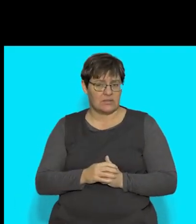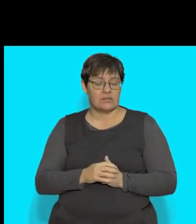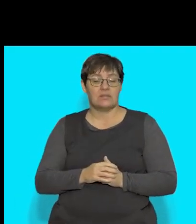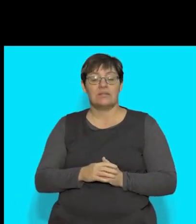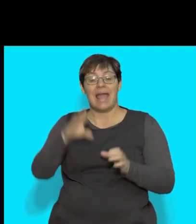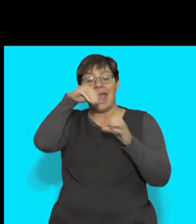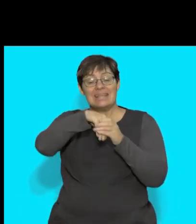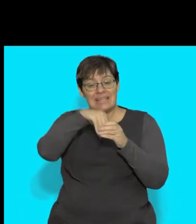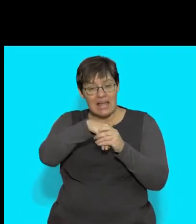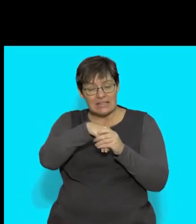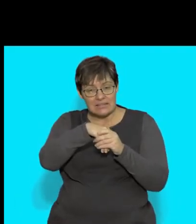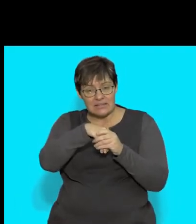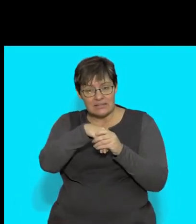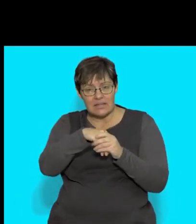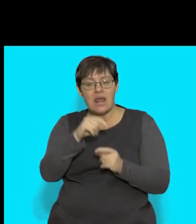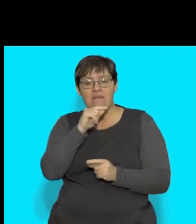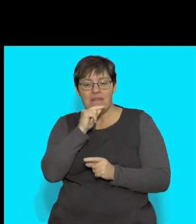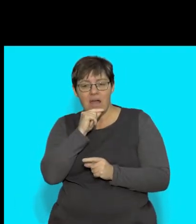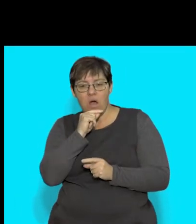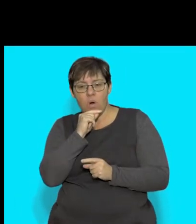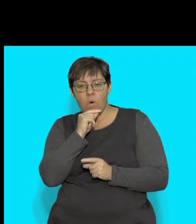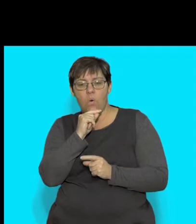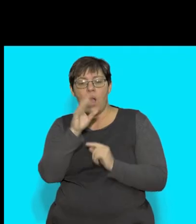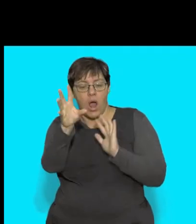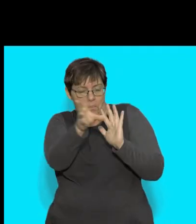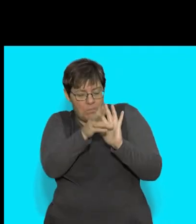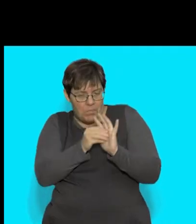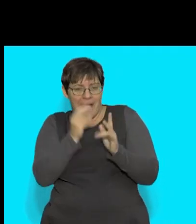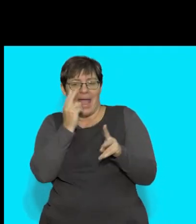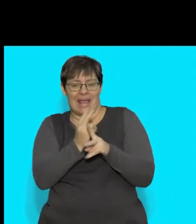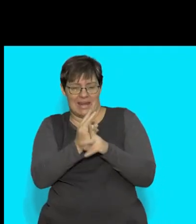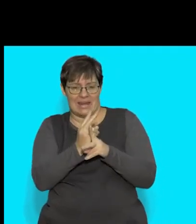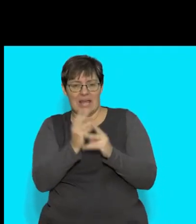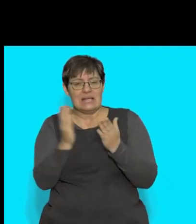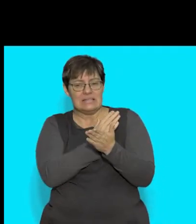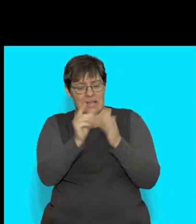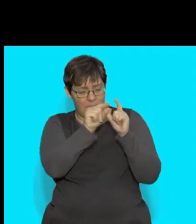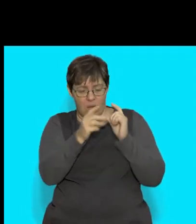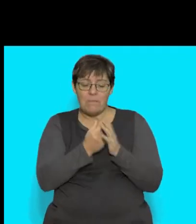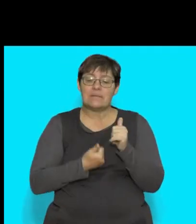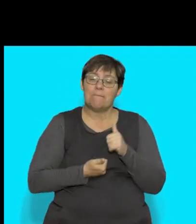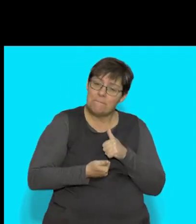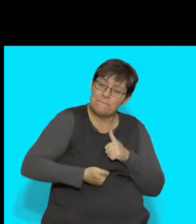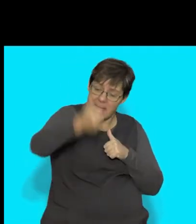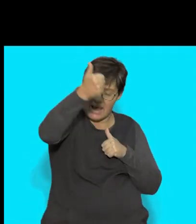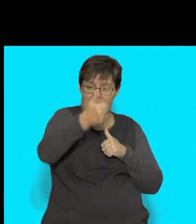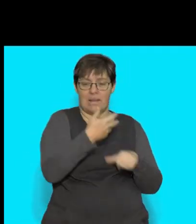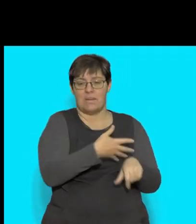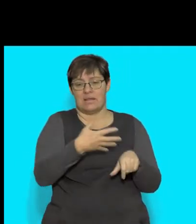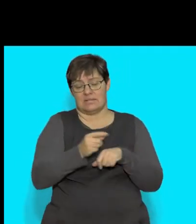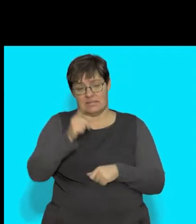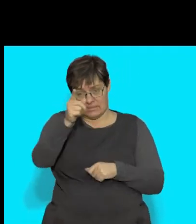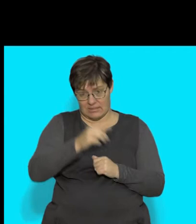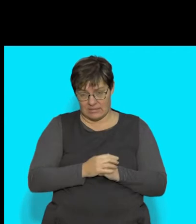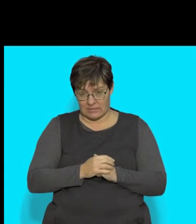the tubes, what do I now want? There are things in here that I need to reabsorb. I